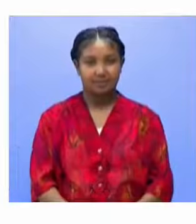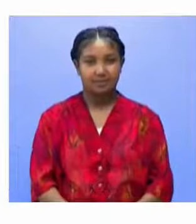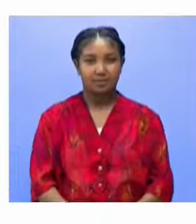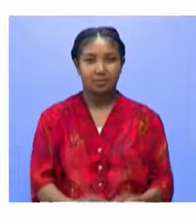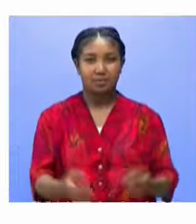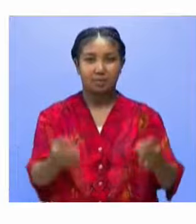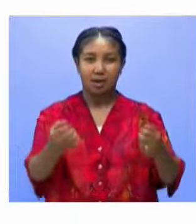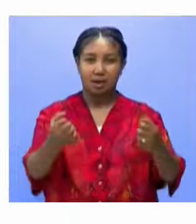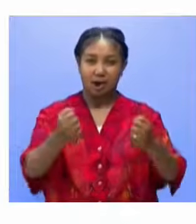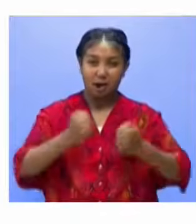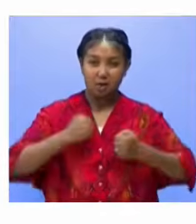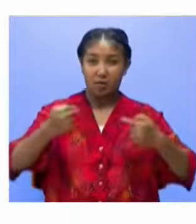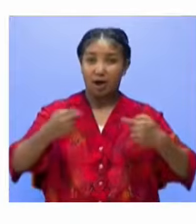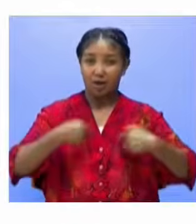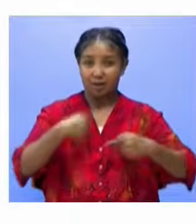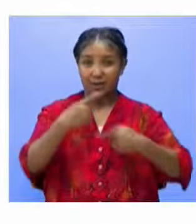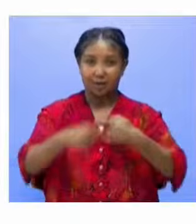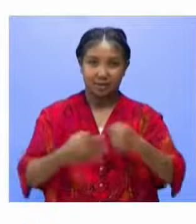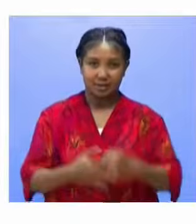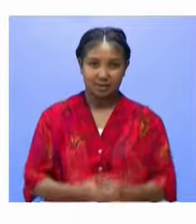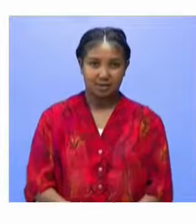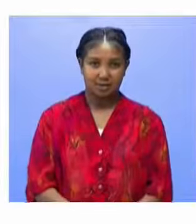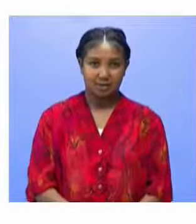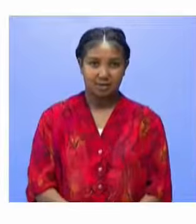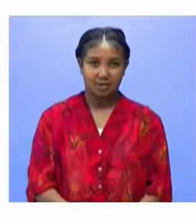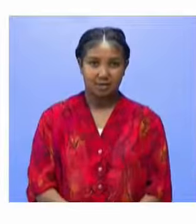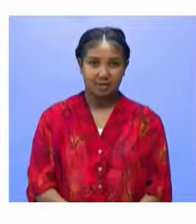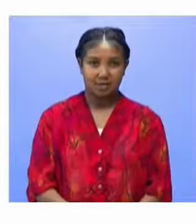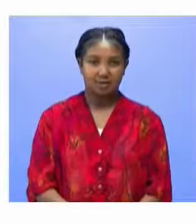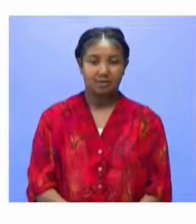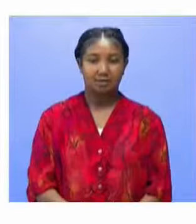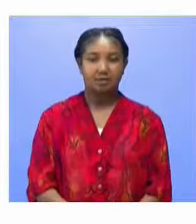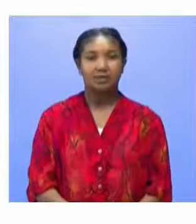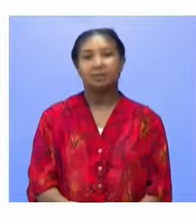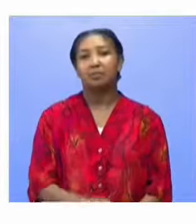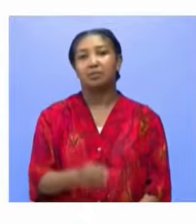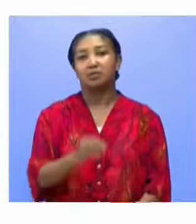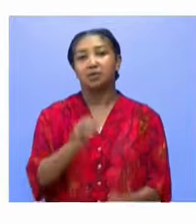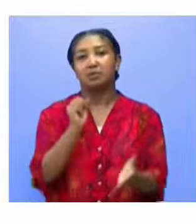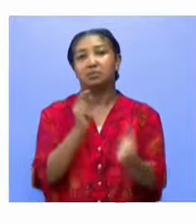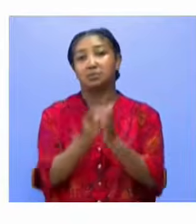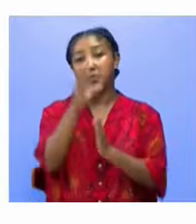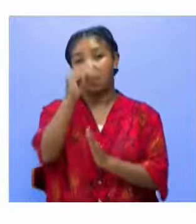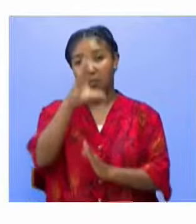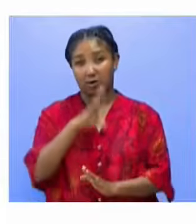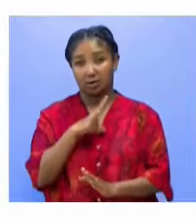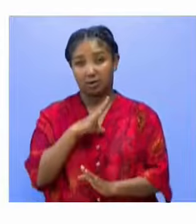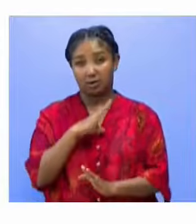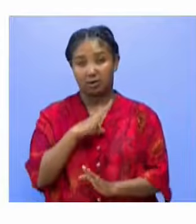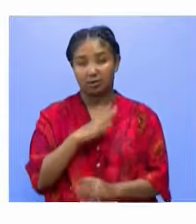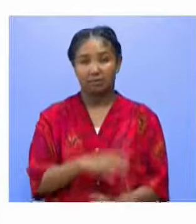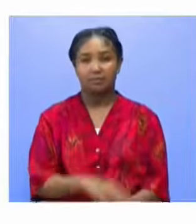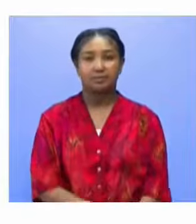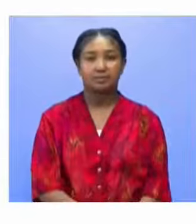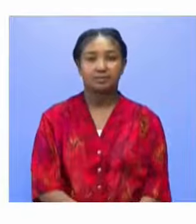Has or have gone. Here, if someone